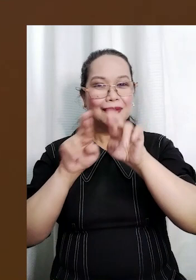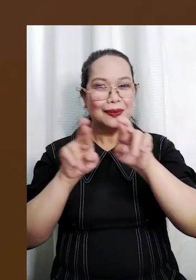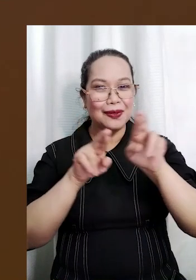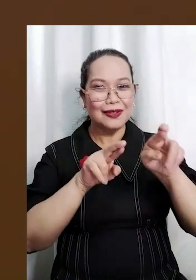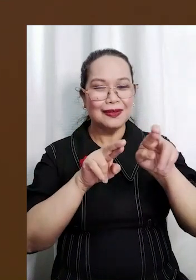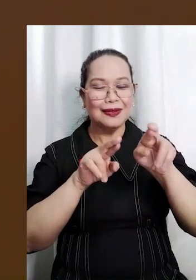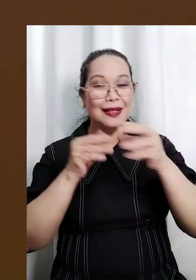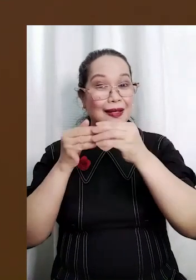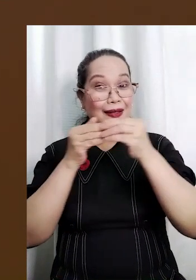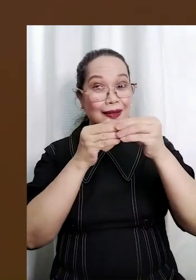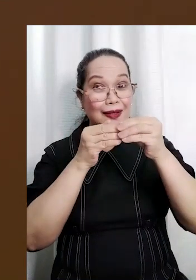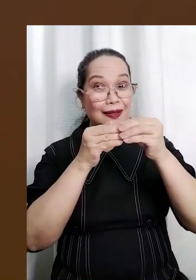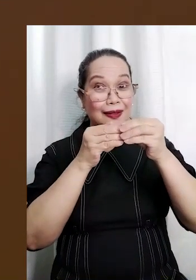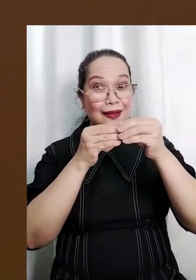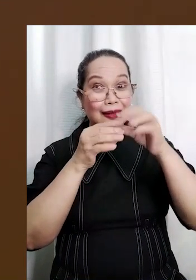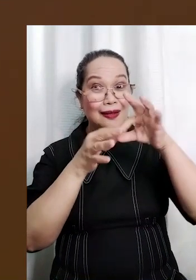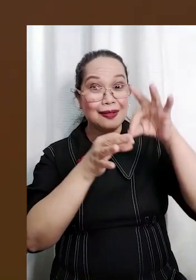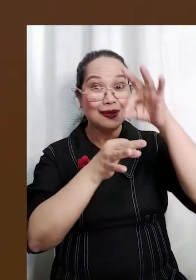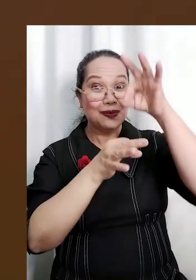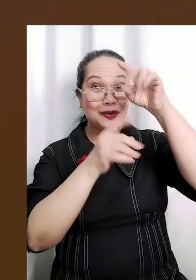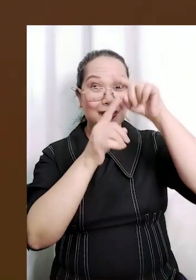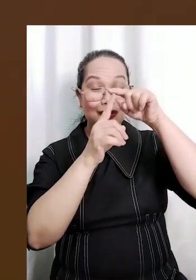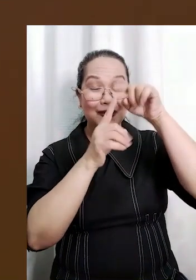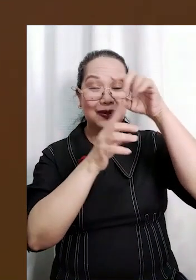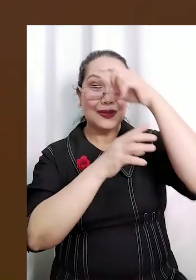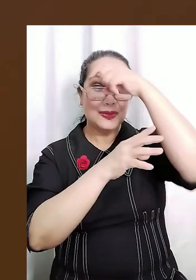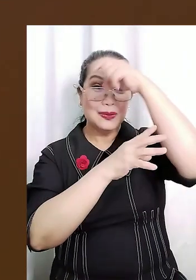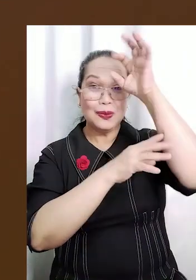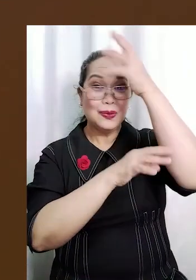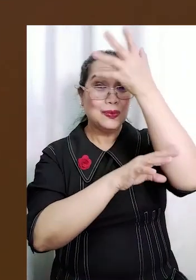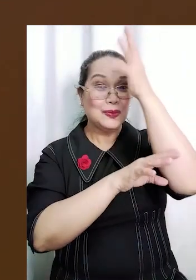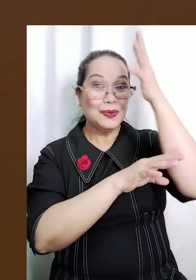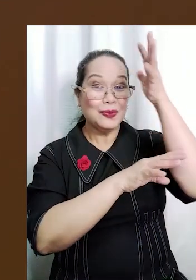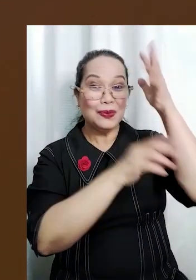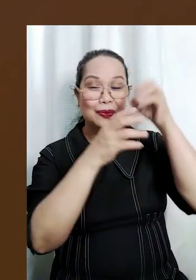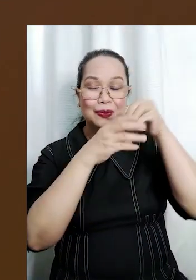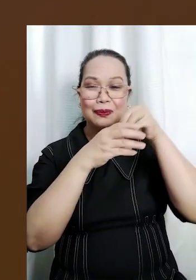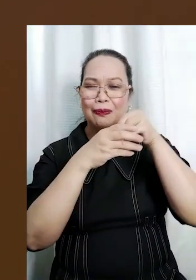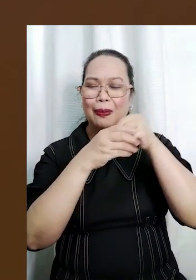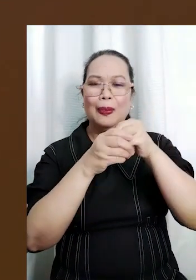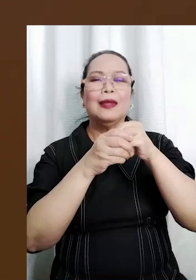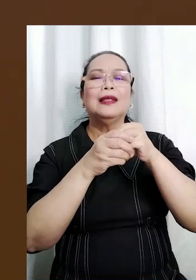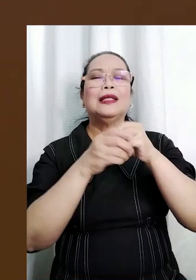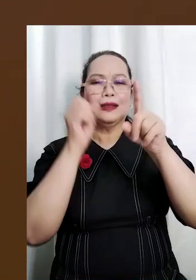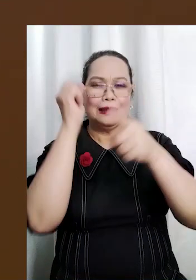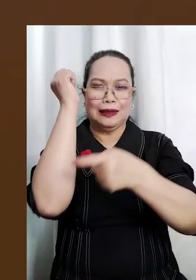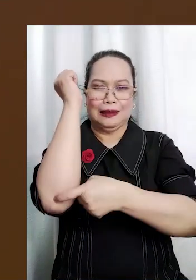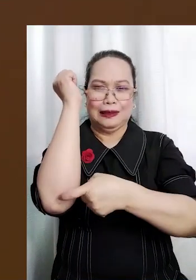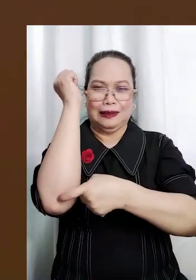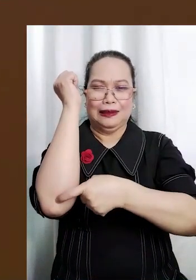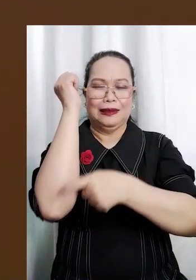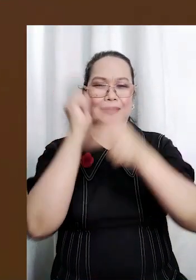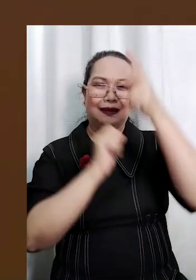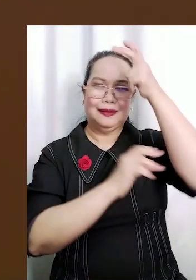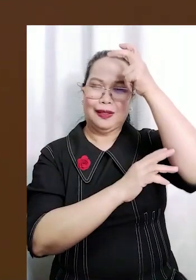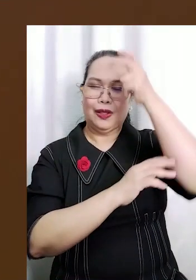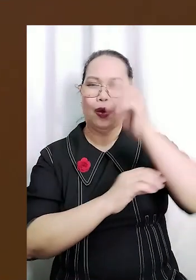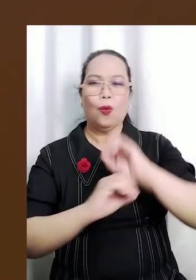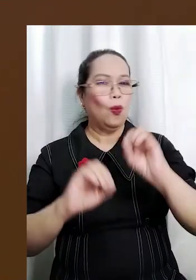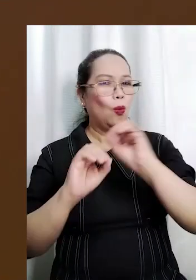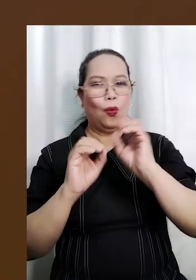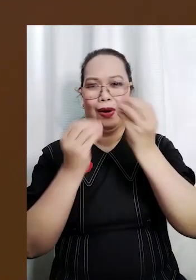was led by the Spirit in the wilderness for 40 days, being tempted by the devil, and he